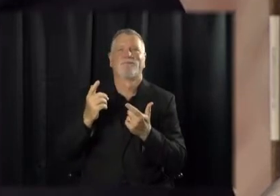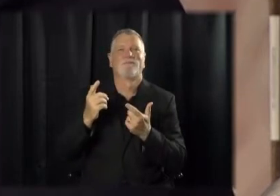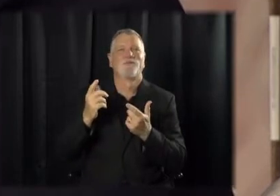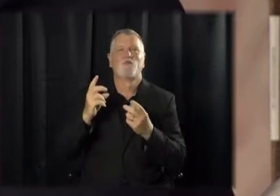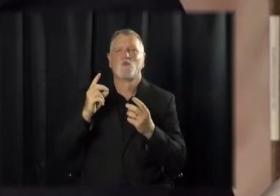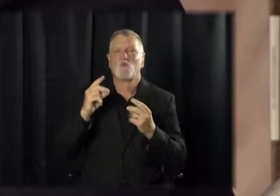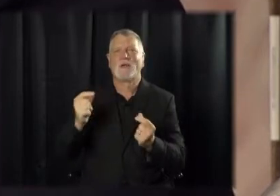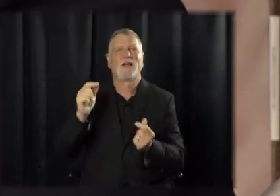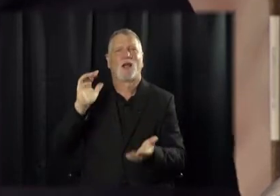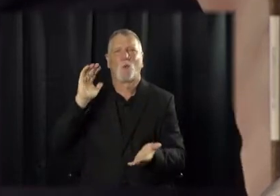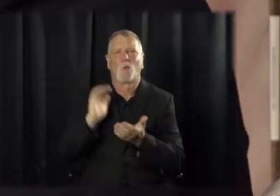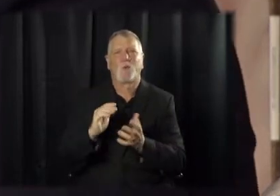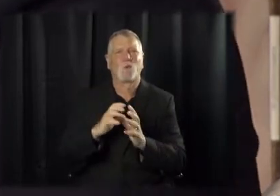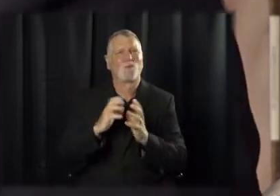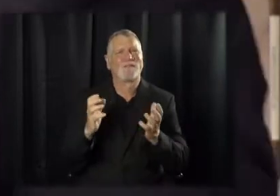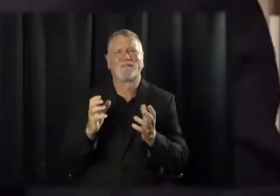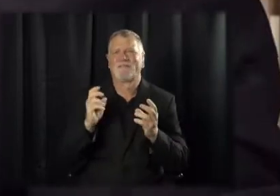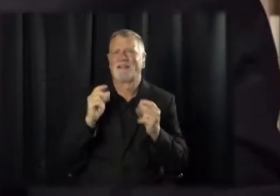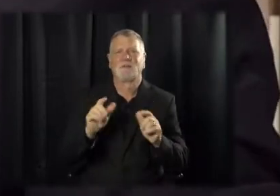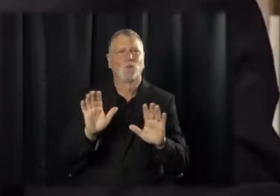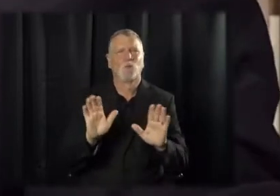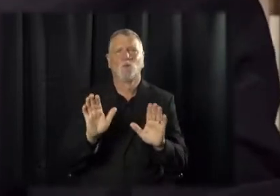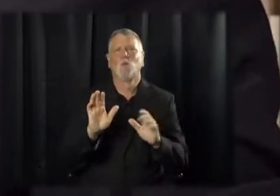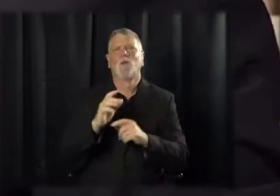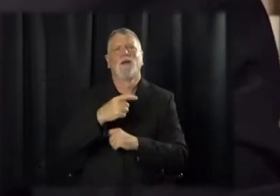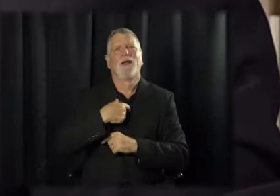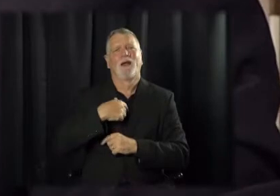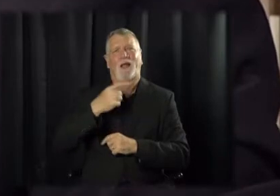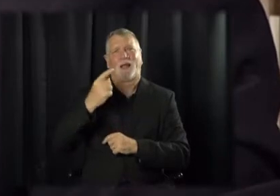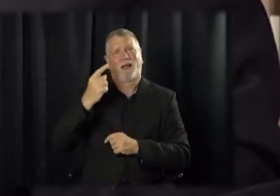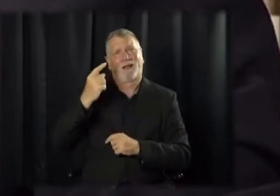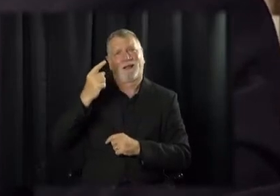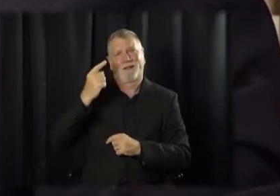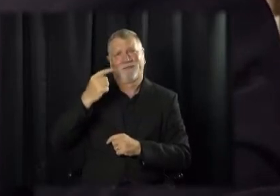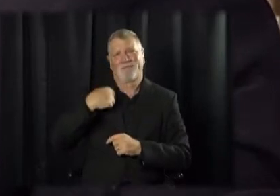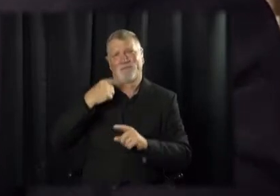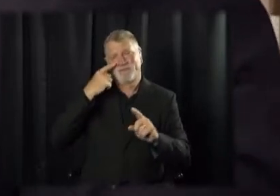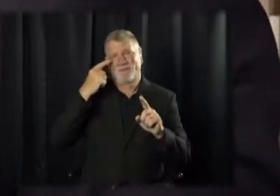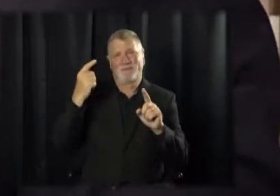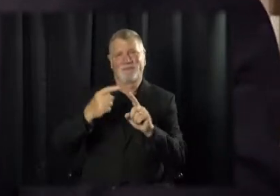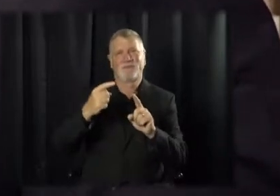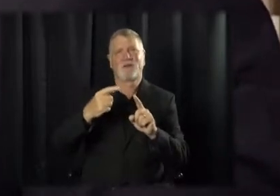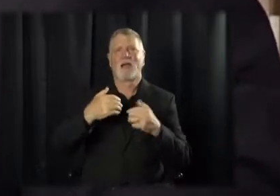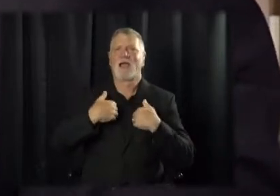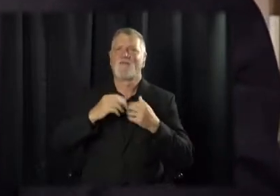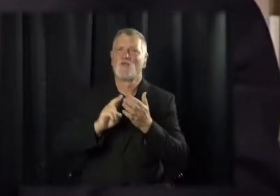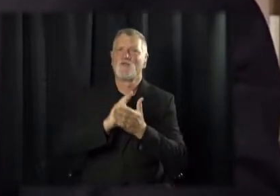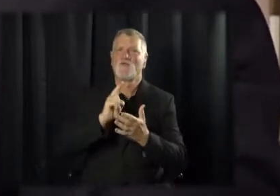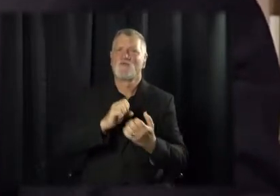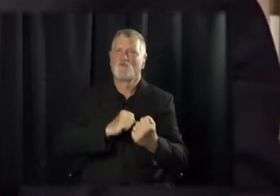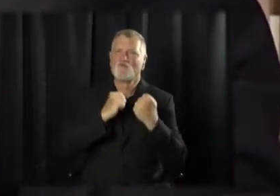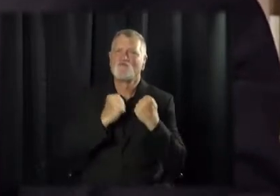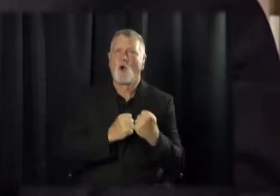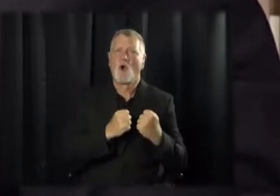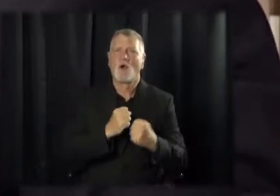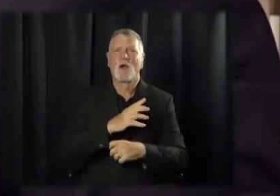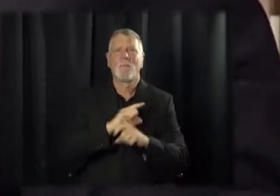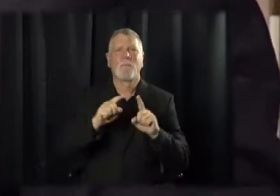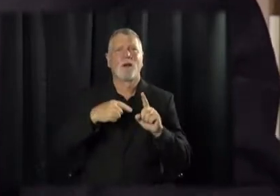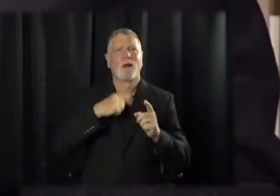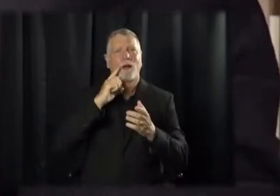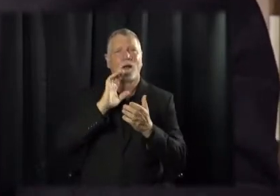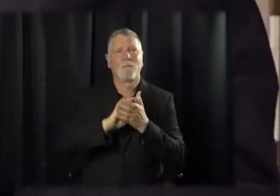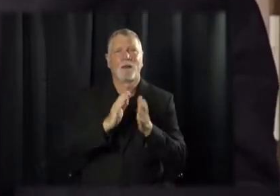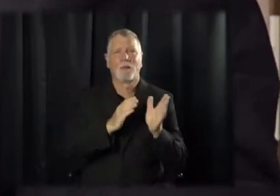fast. Our objective is to have a stronger university. But I